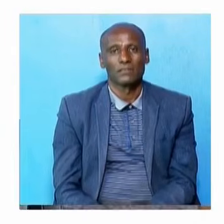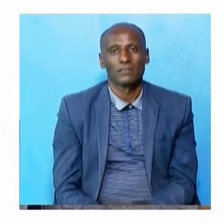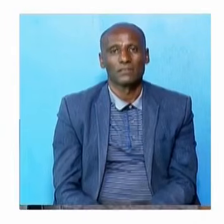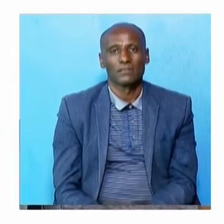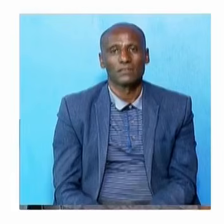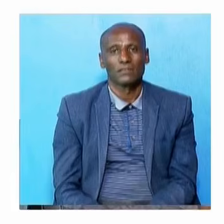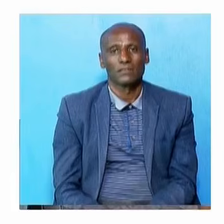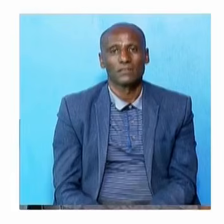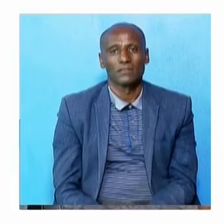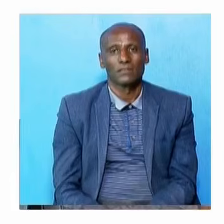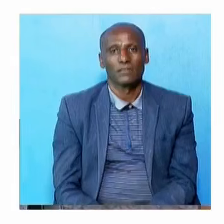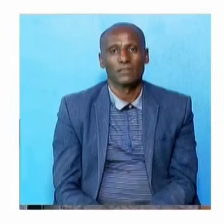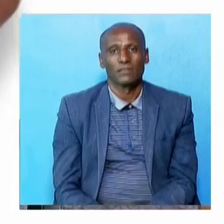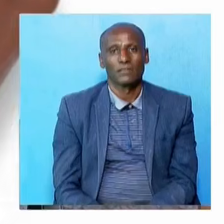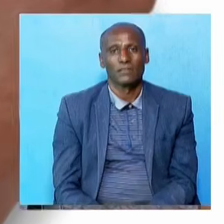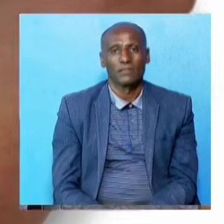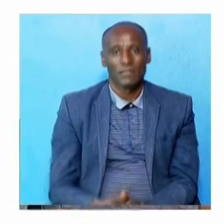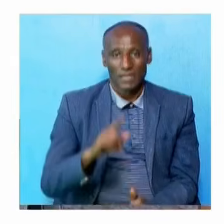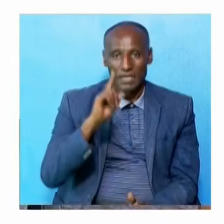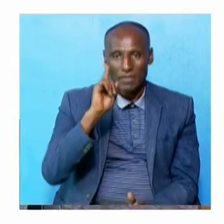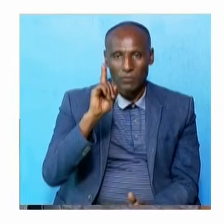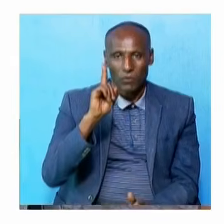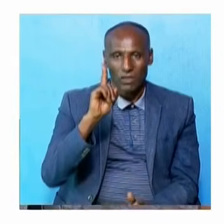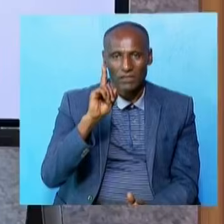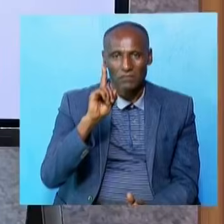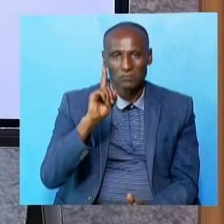All right. Question number 1.